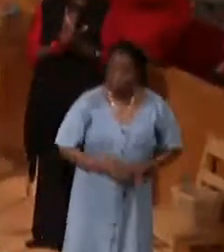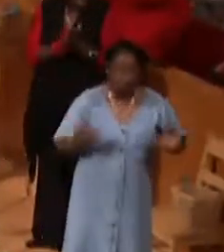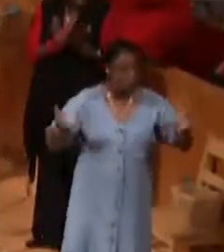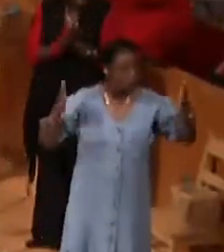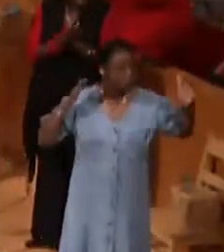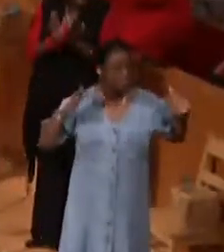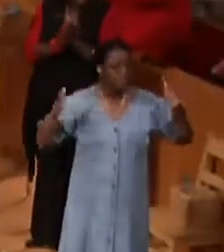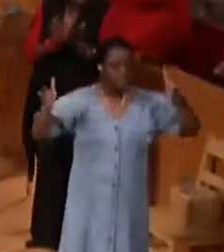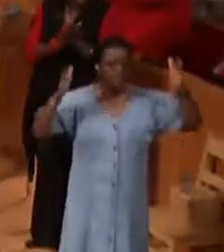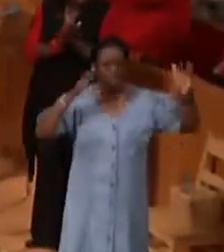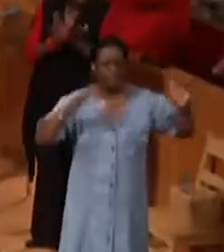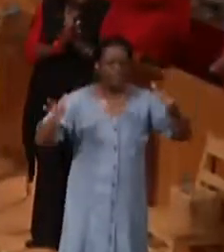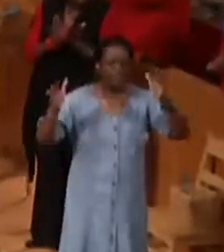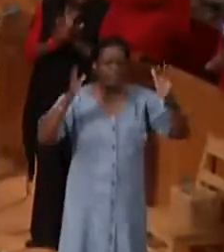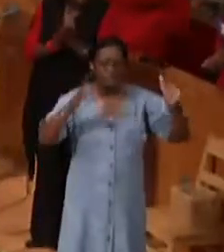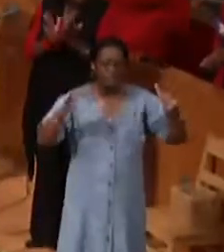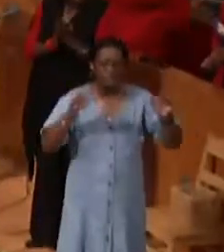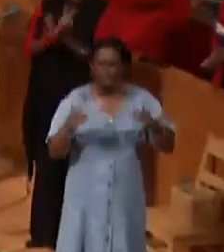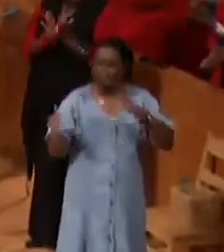Praise God.